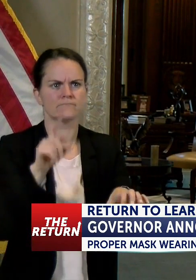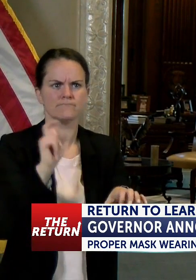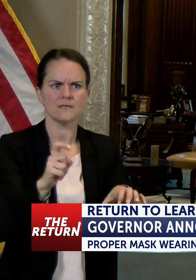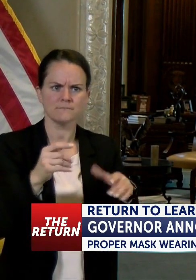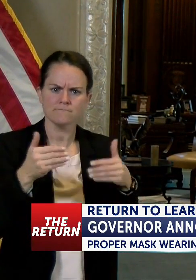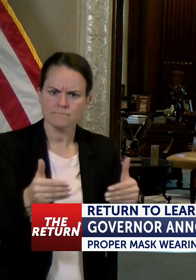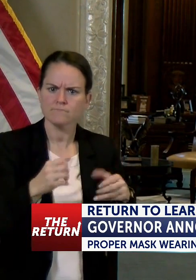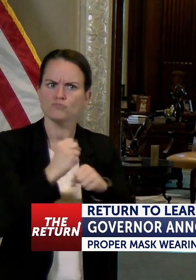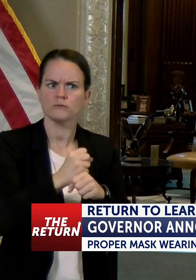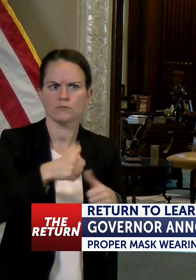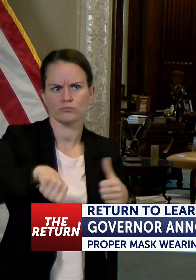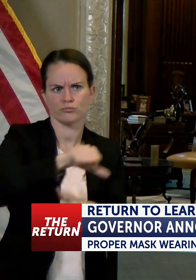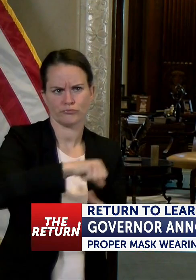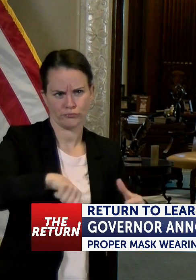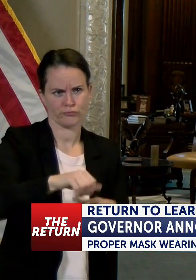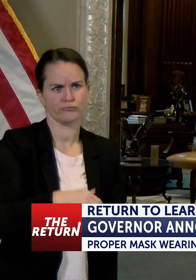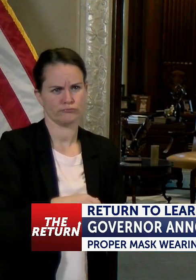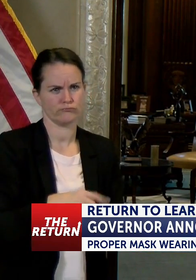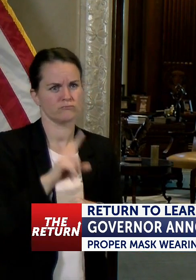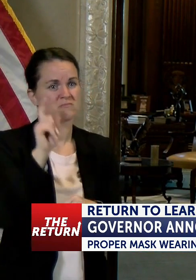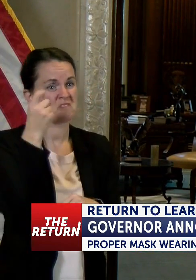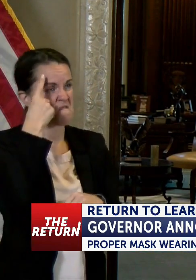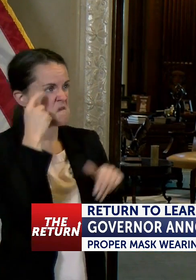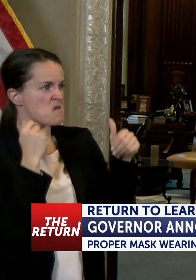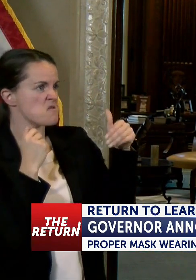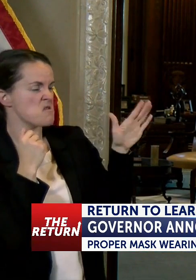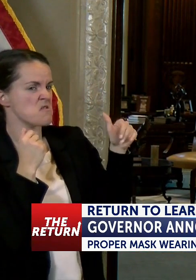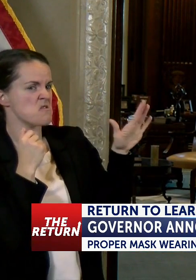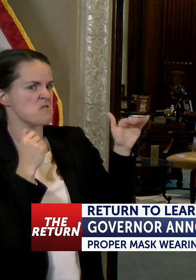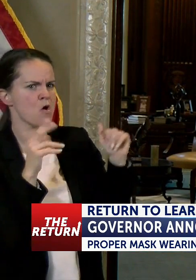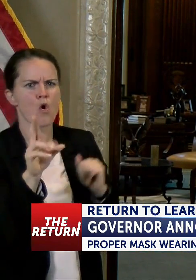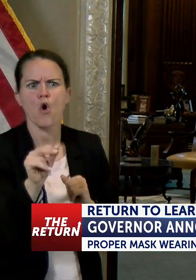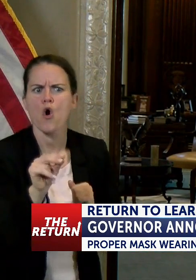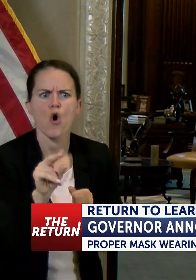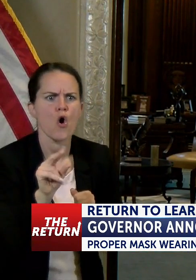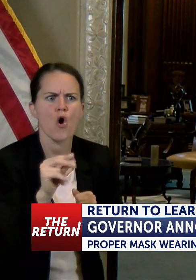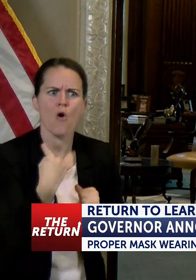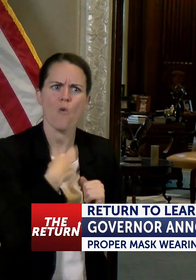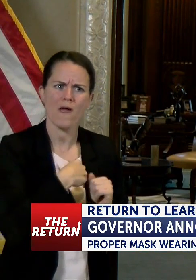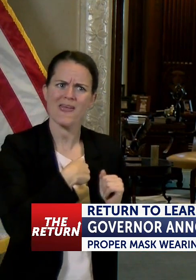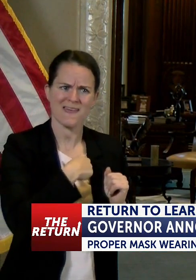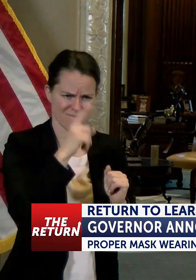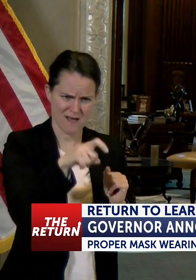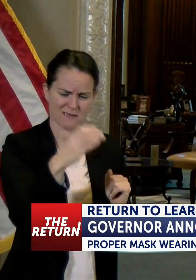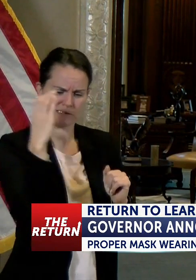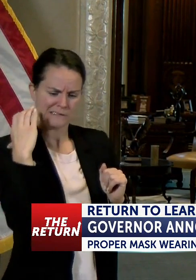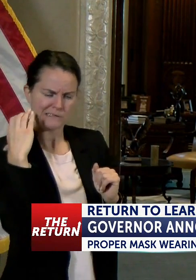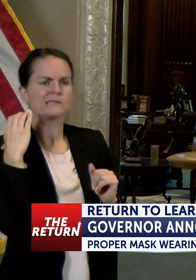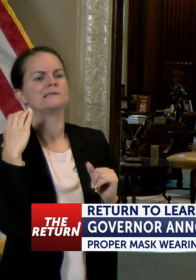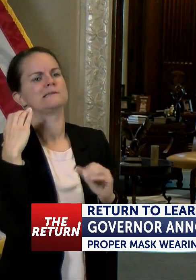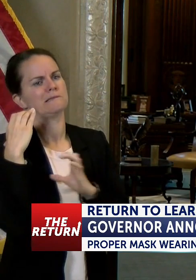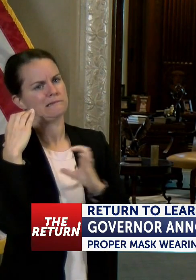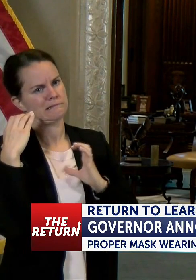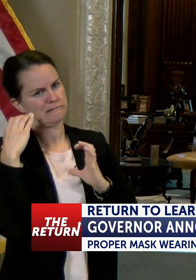No government's going to do that for you. You have to take that upon yourself. You have to take that responsibility to help one another.